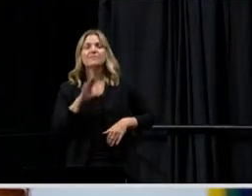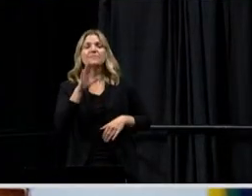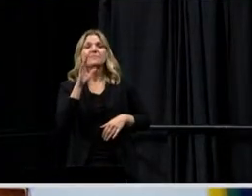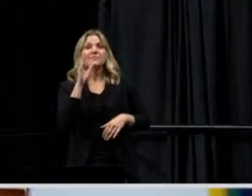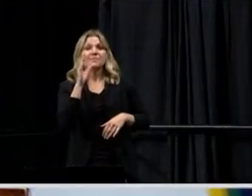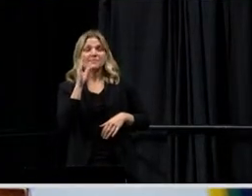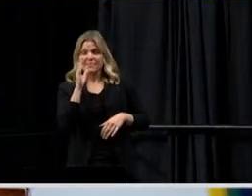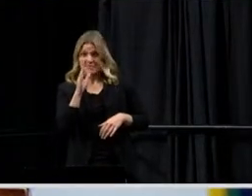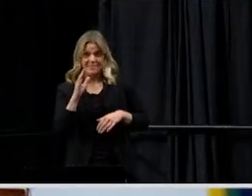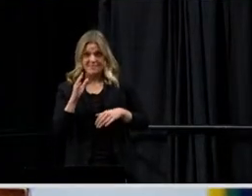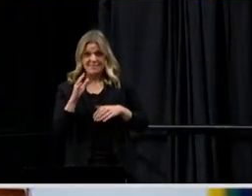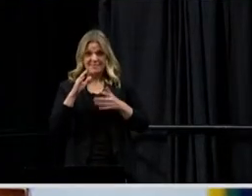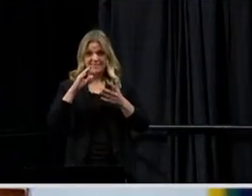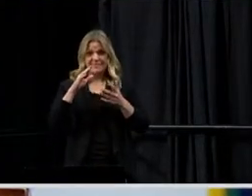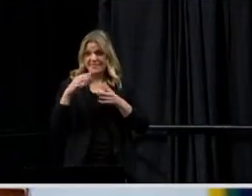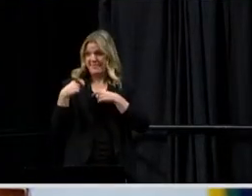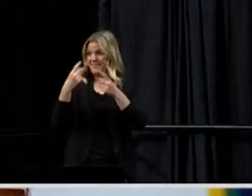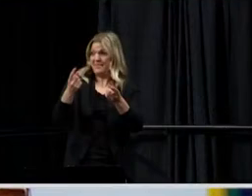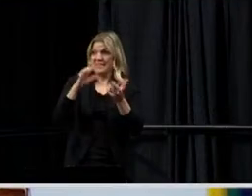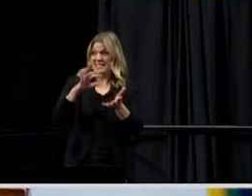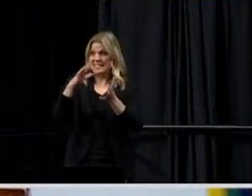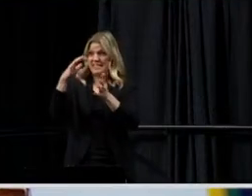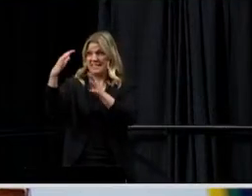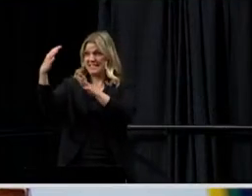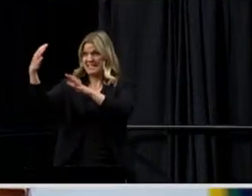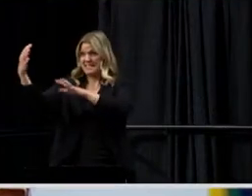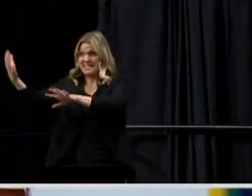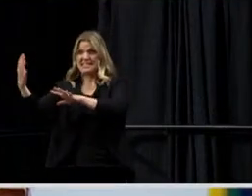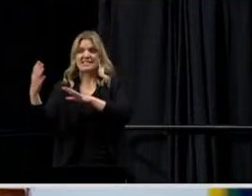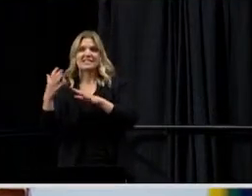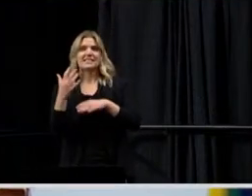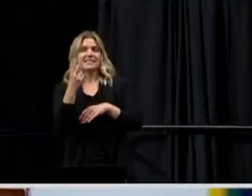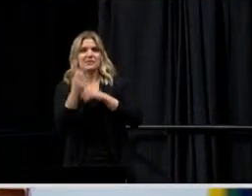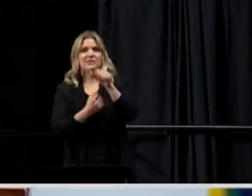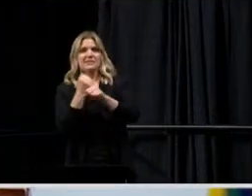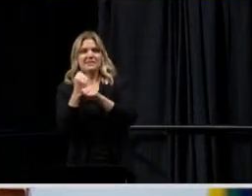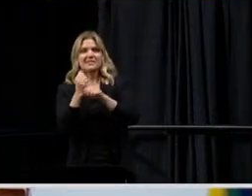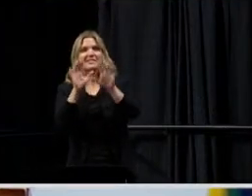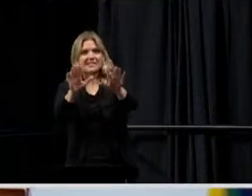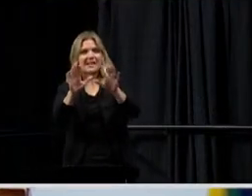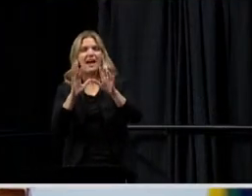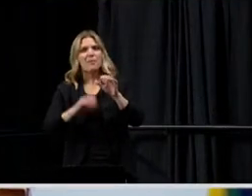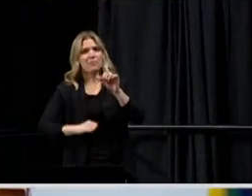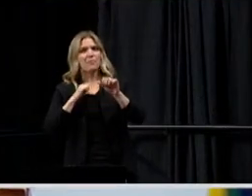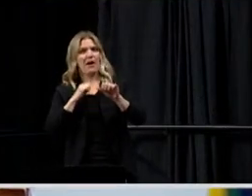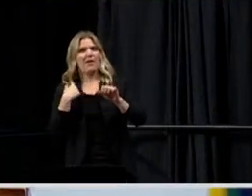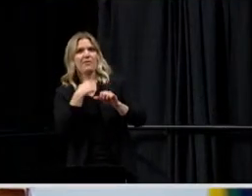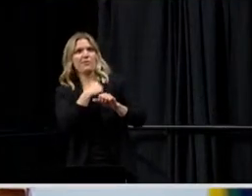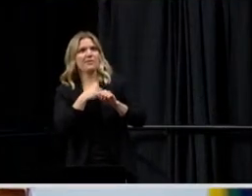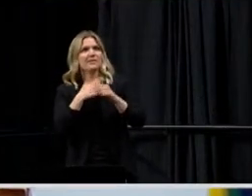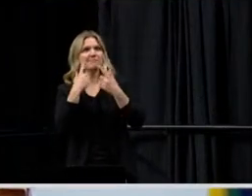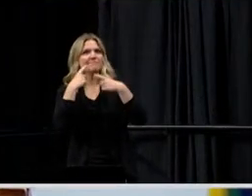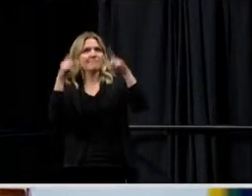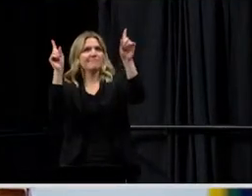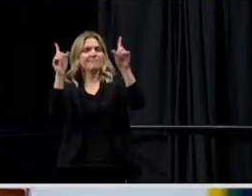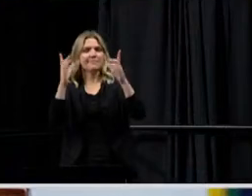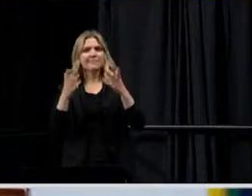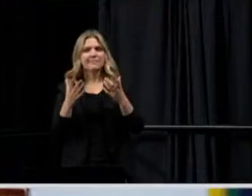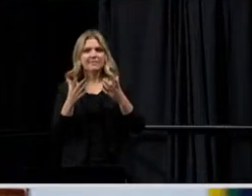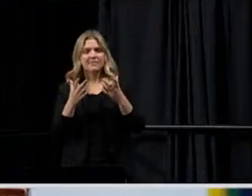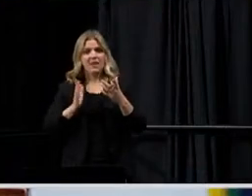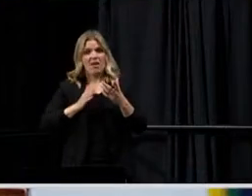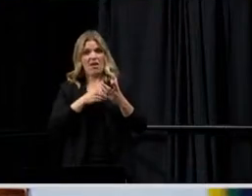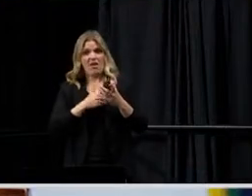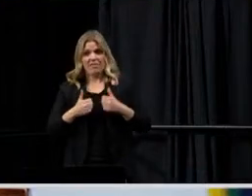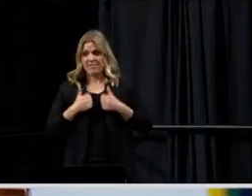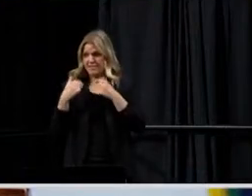Despite all the chaos that the world has thrown at us in the past couple of years, I am proud to say that we have made it. What we have had to endure,